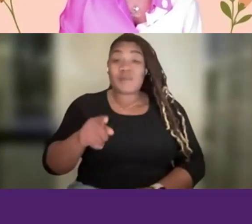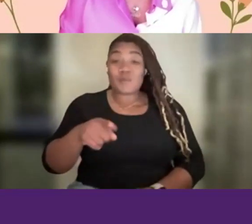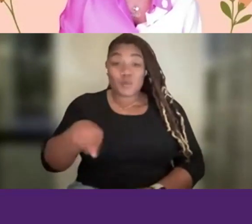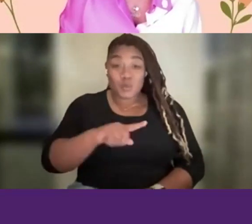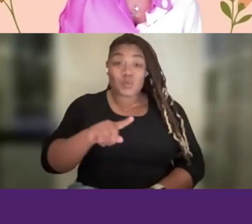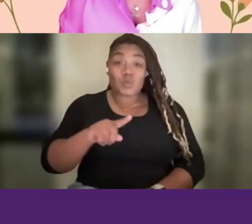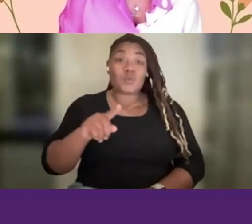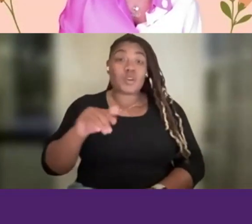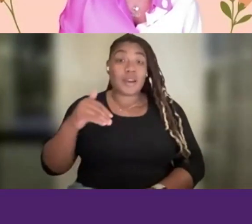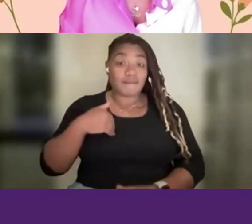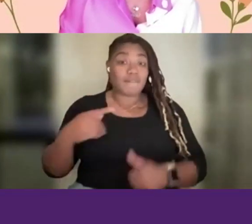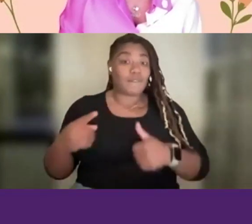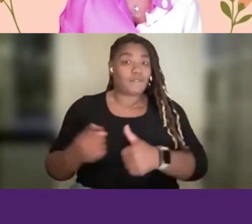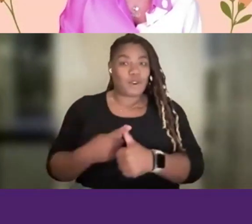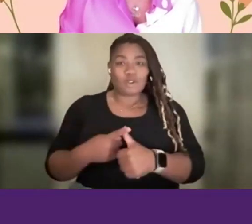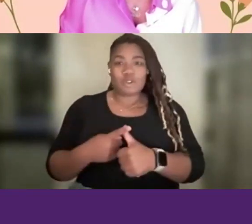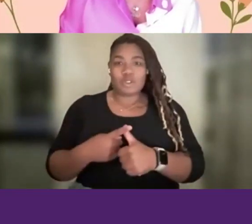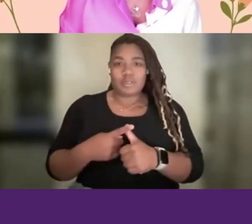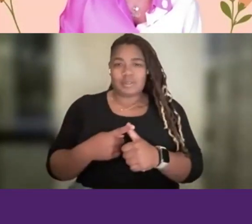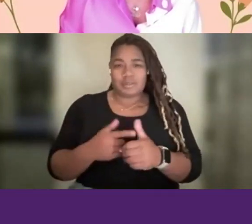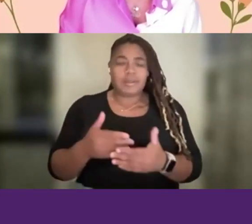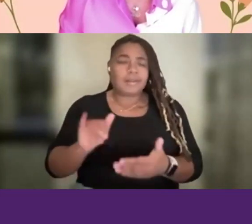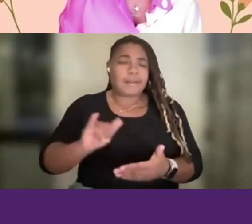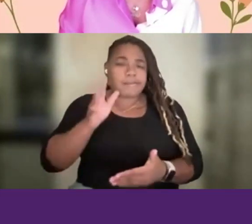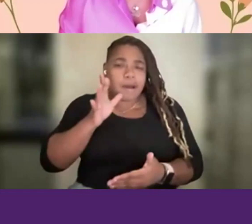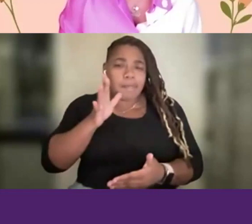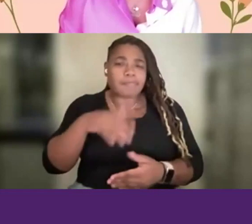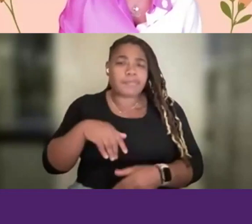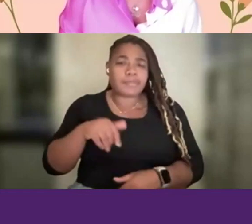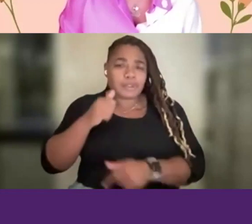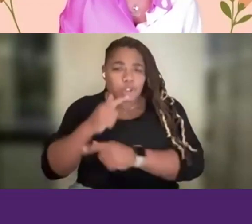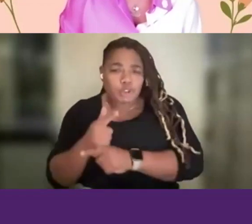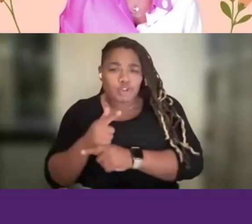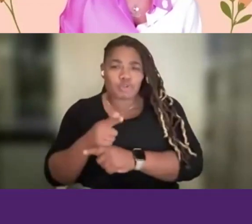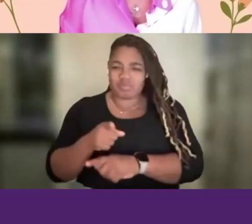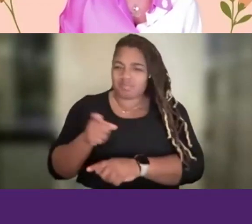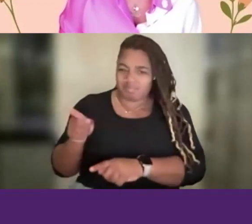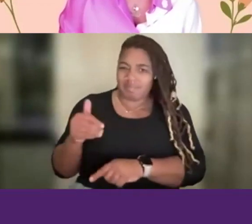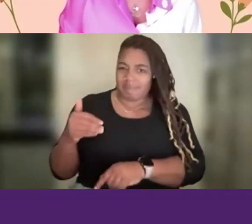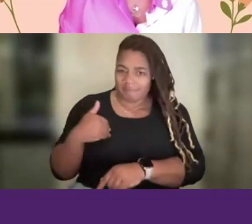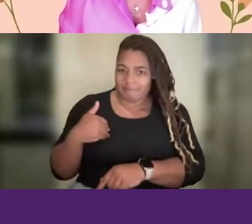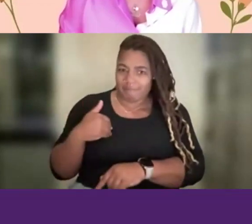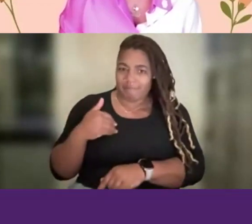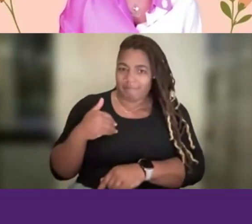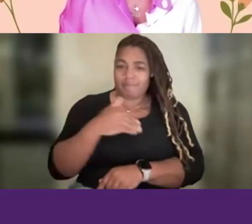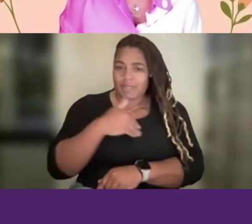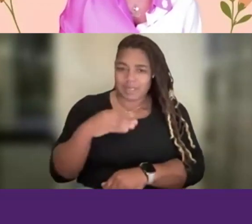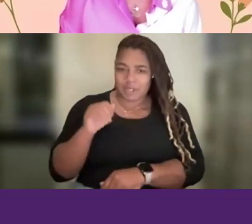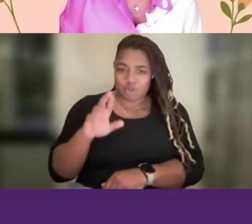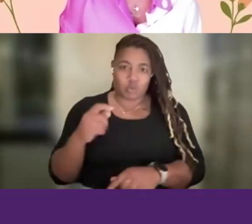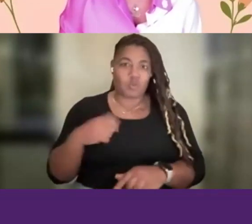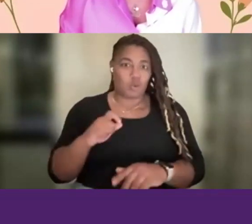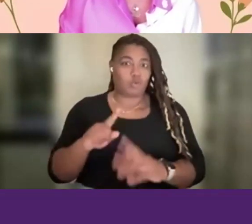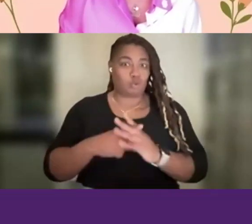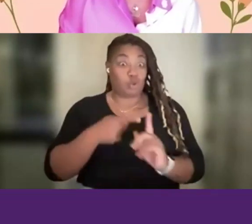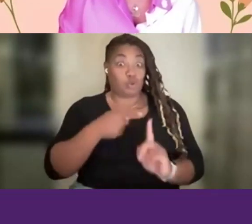have first-degree relatives, so your mom, your sister, who have had breast cancer, we actually want to start seeing you for